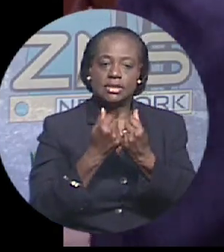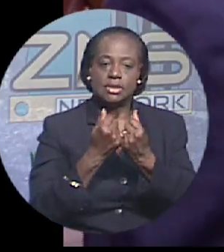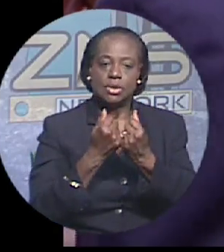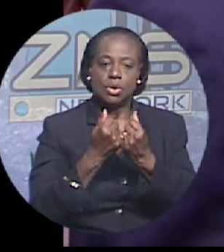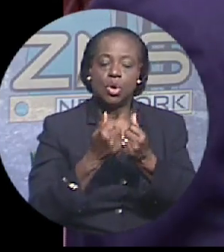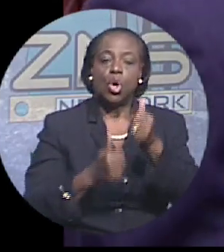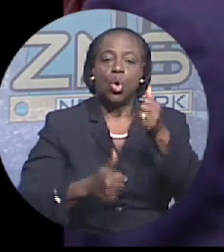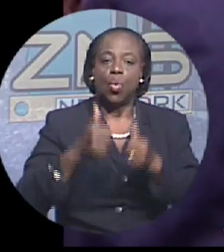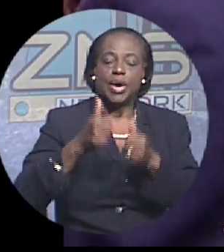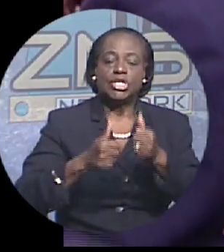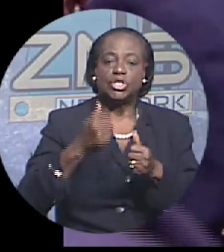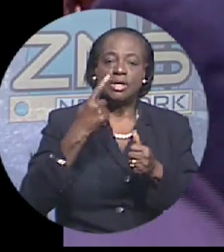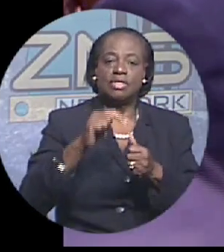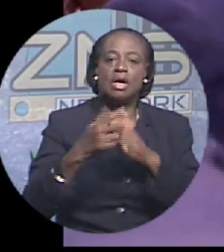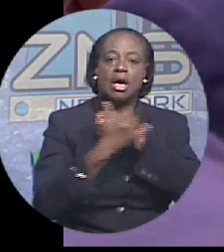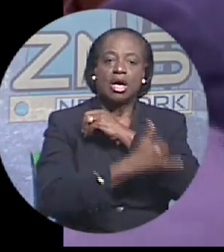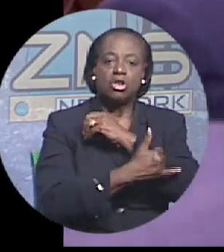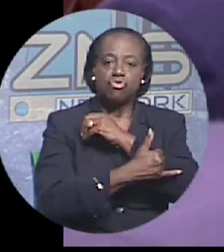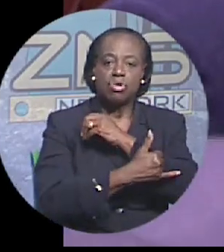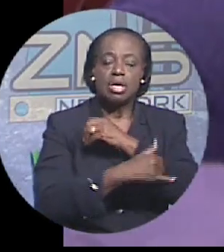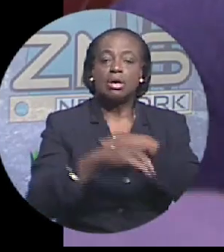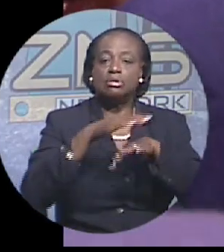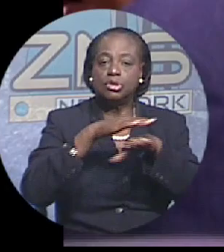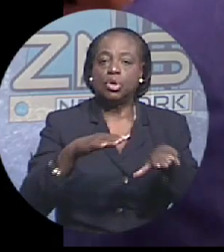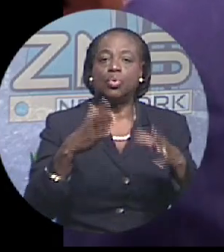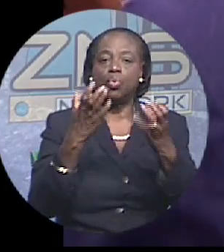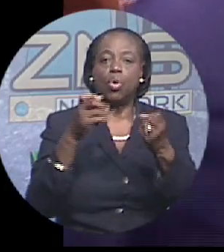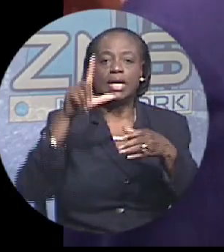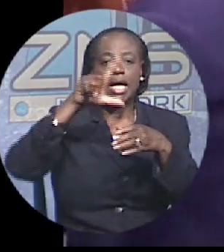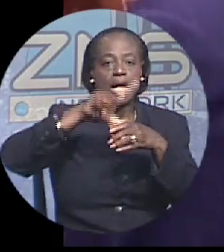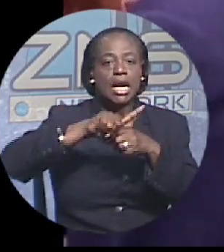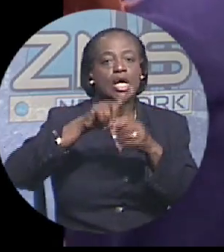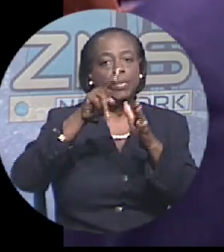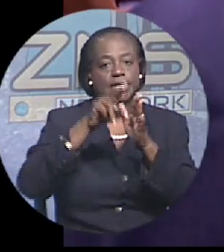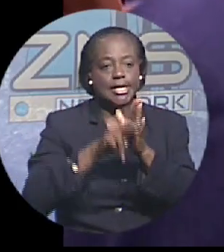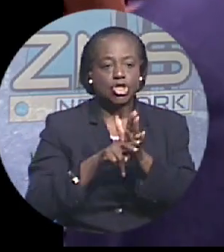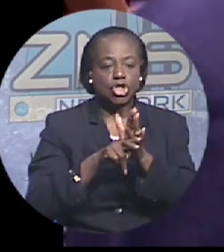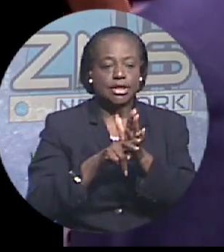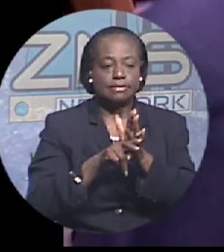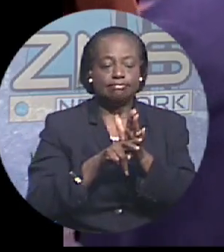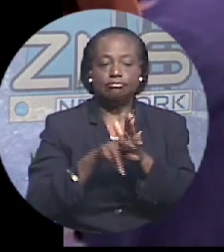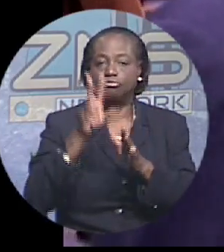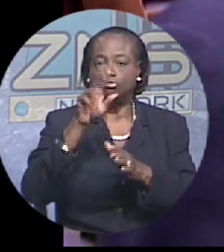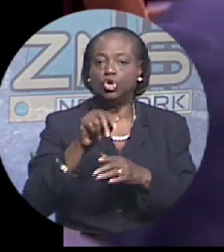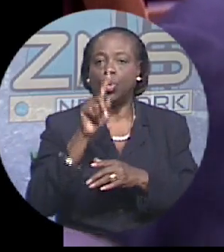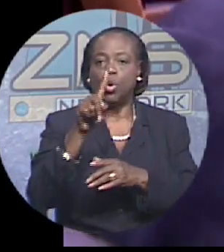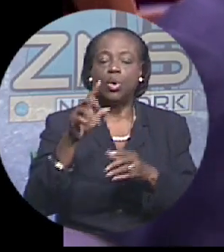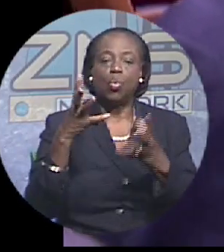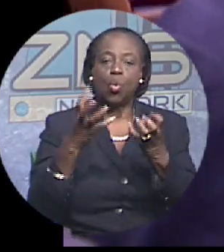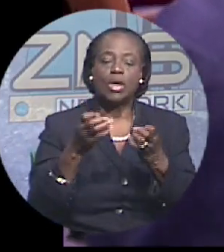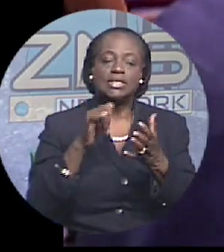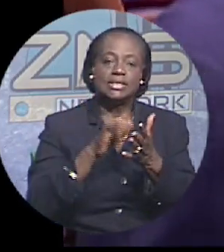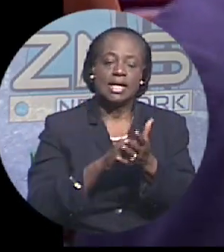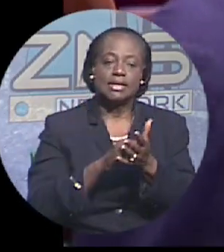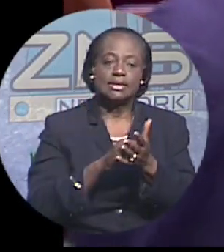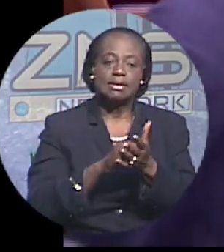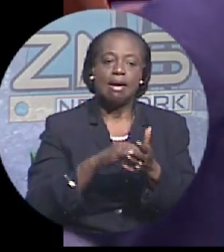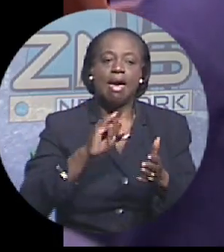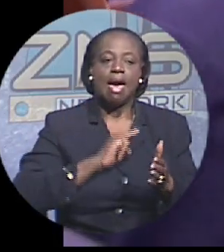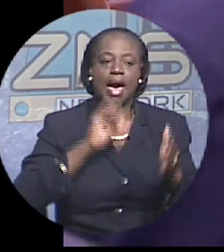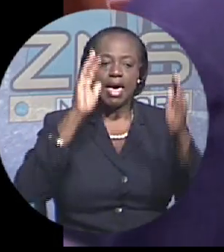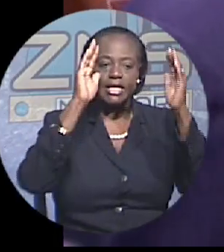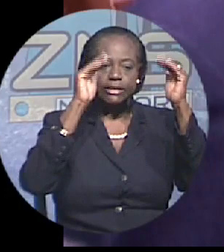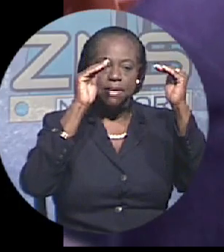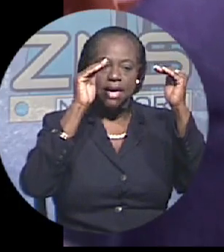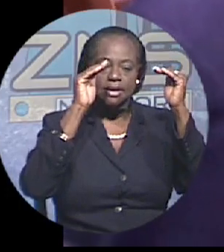the country doesn't want. No one wants that. And so I expect,